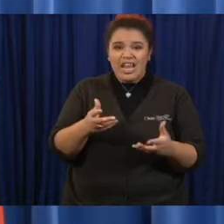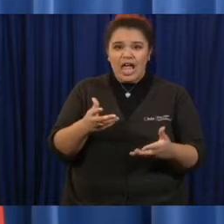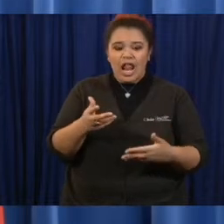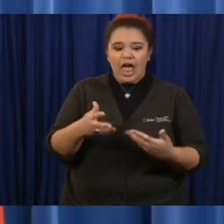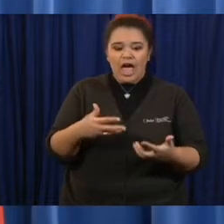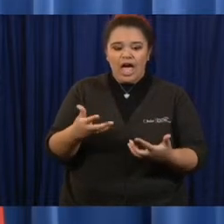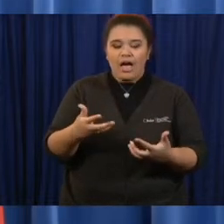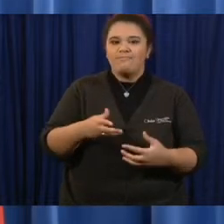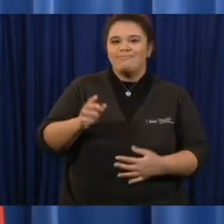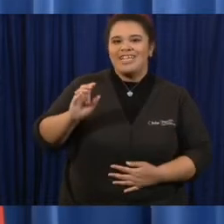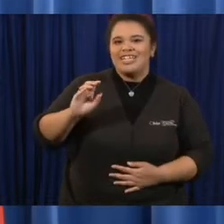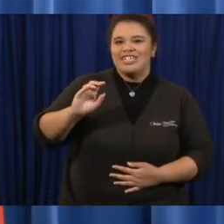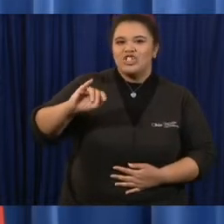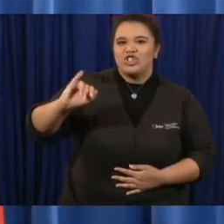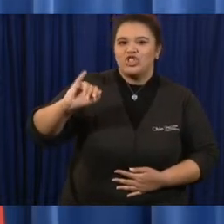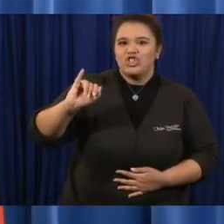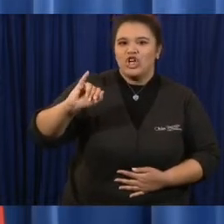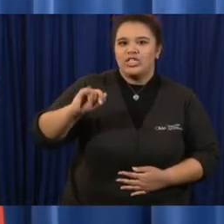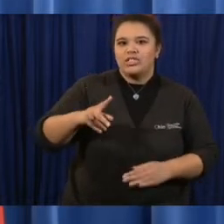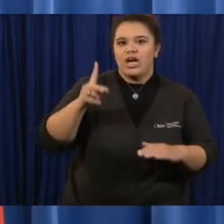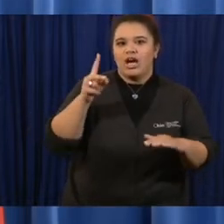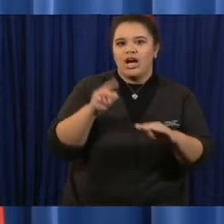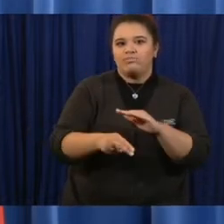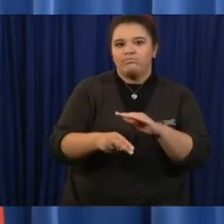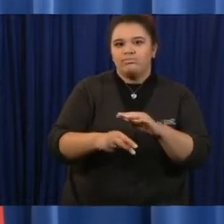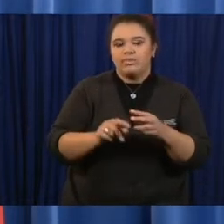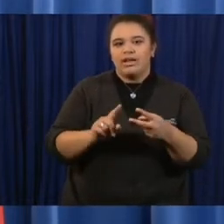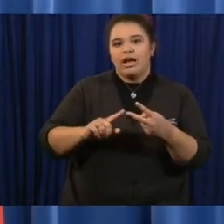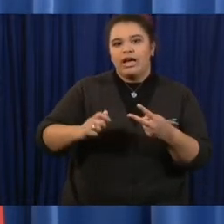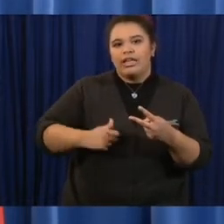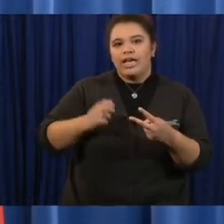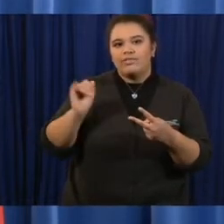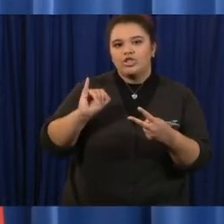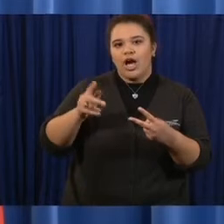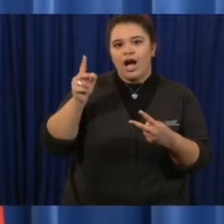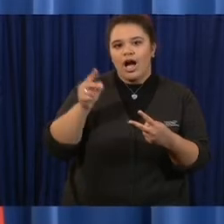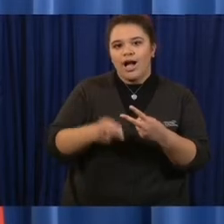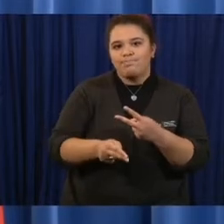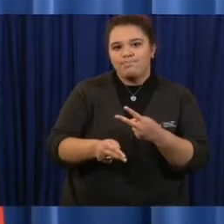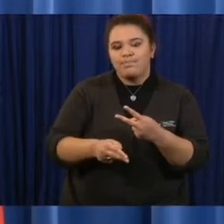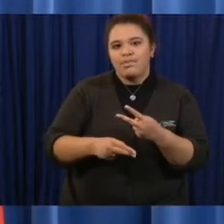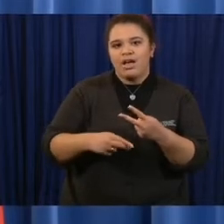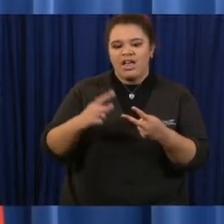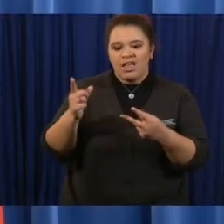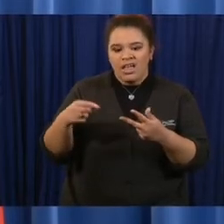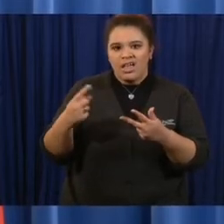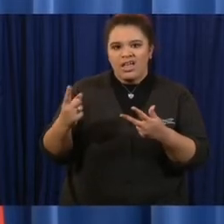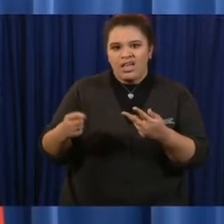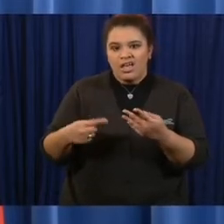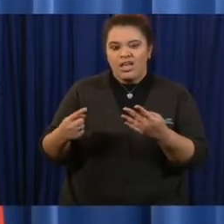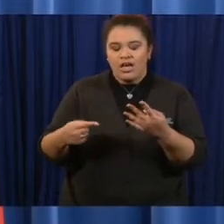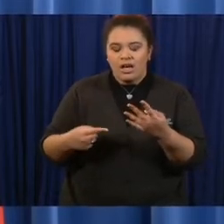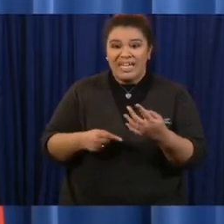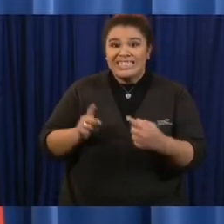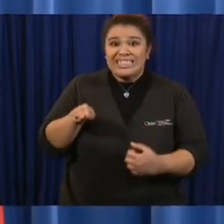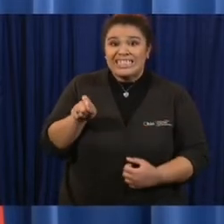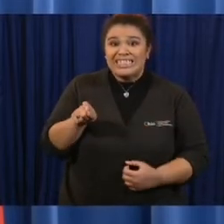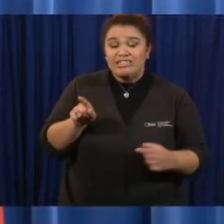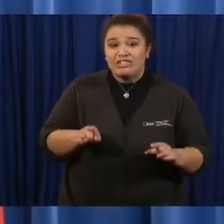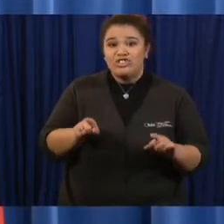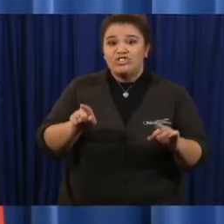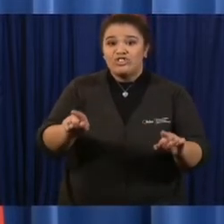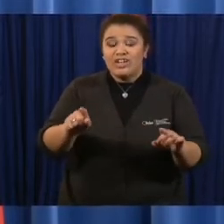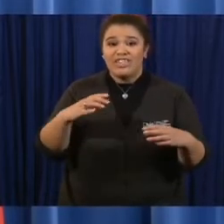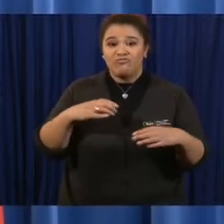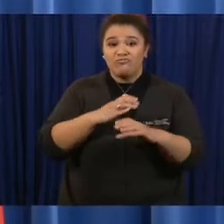benefits, health insurance, life insurance, and so on that they might need during this crisis. And for